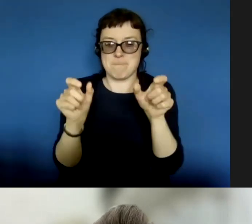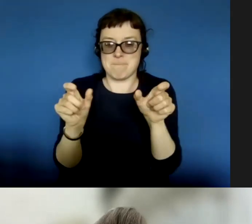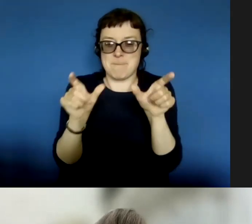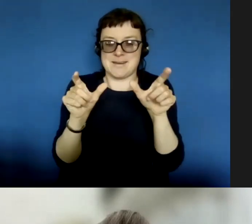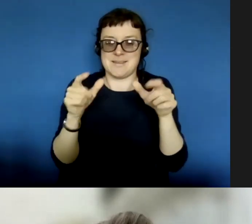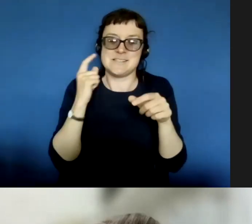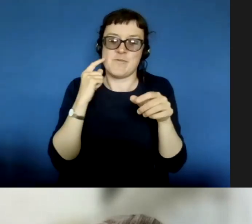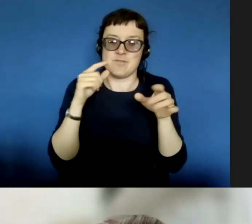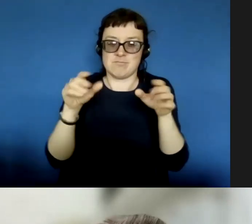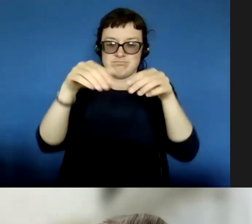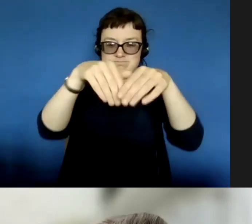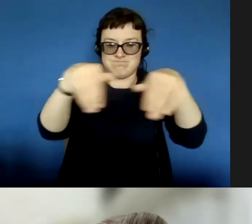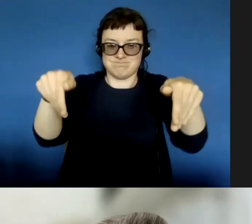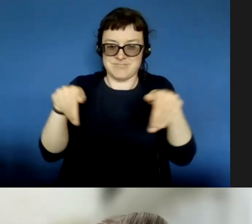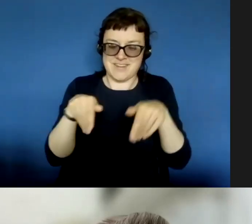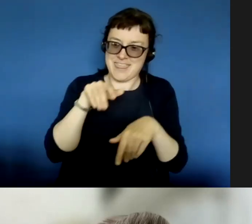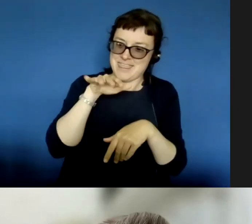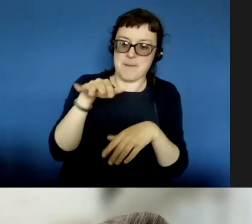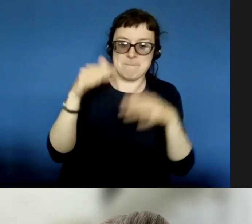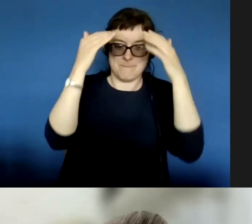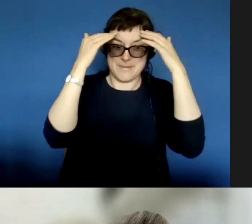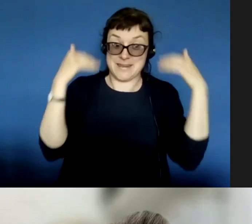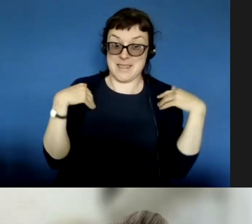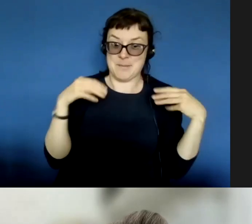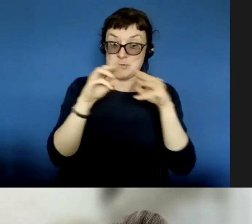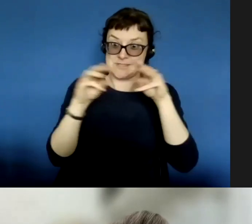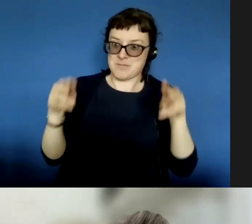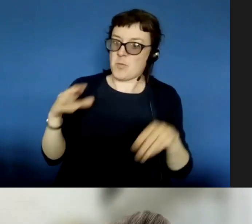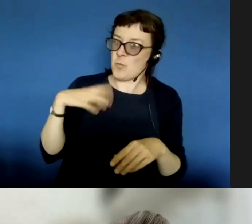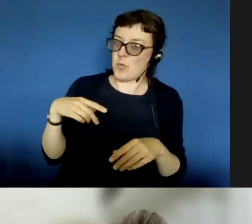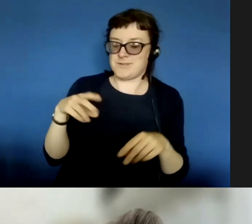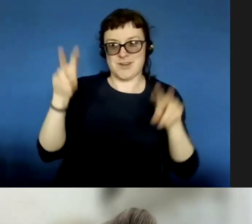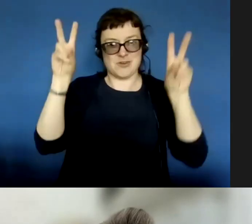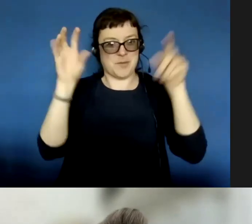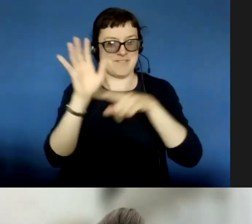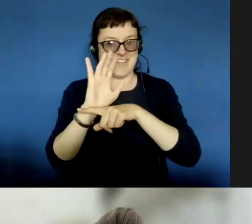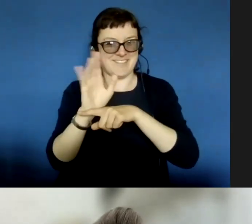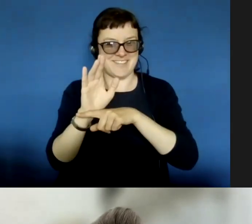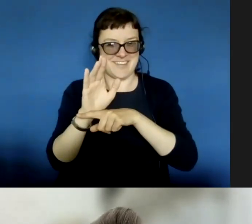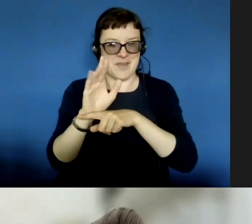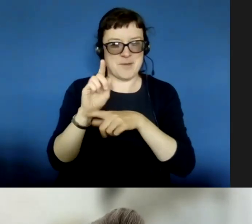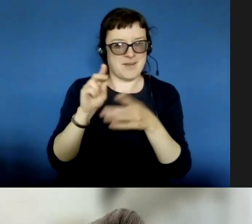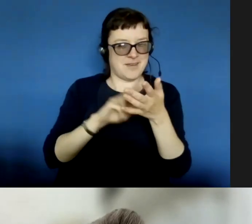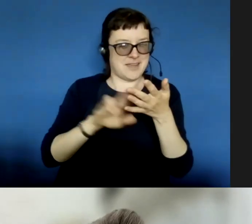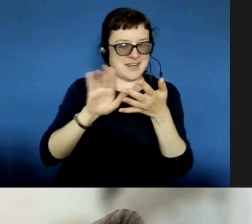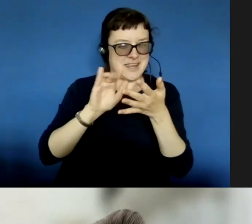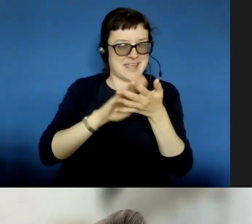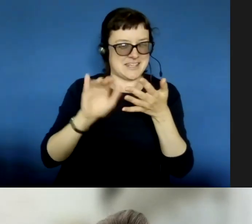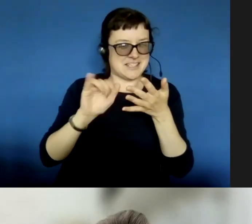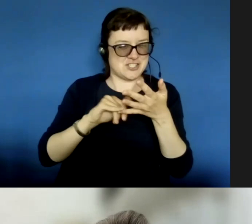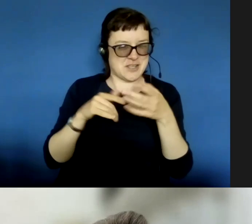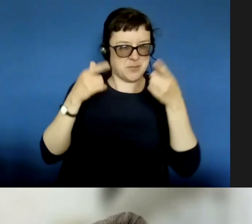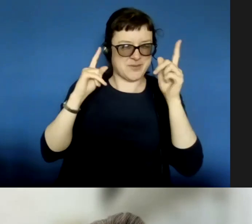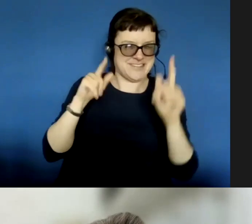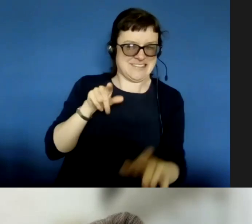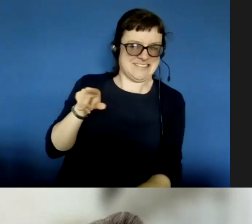collection at the Mental Health Museum. And yeah, they were very like, I think they were just a bit, maybe